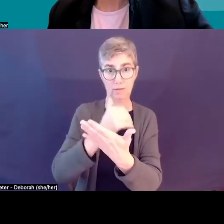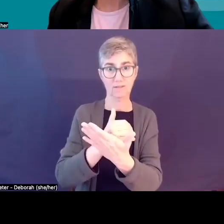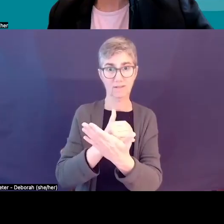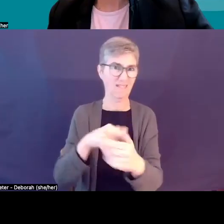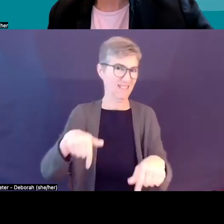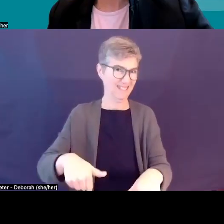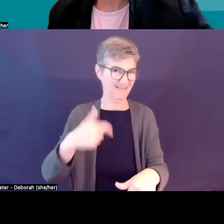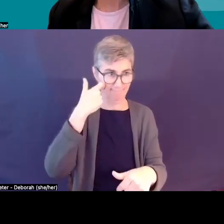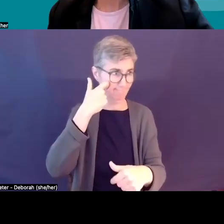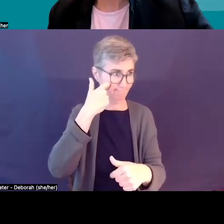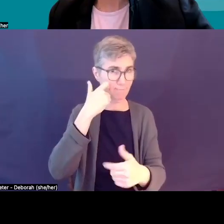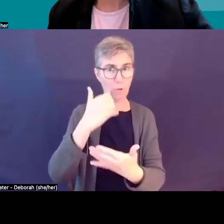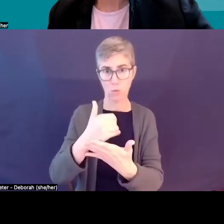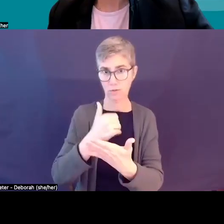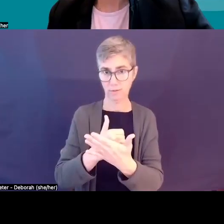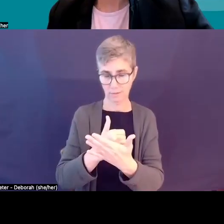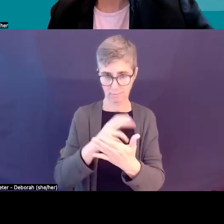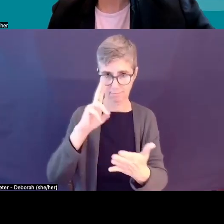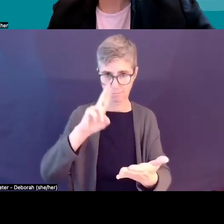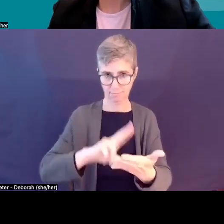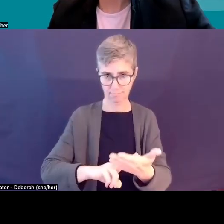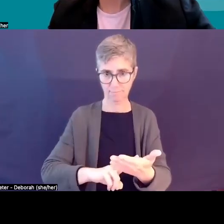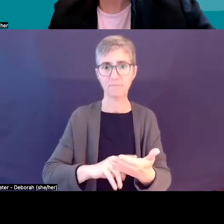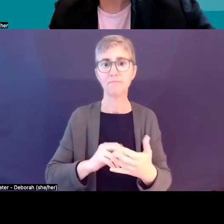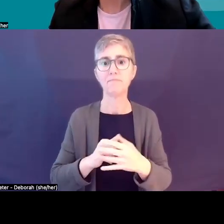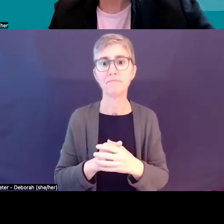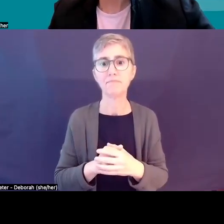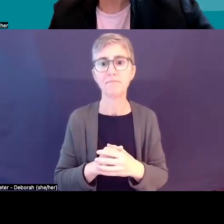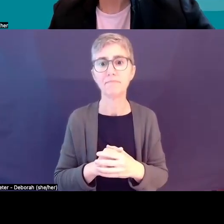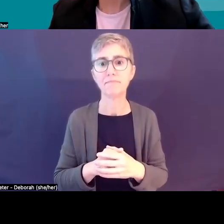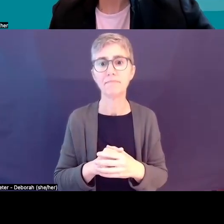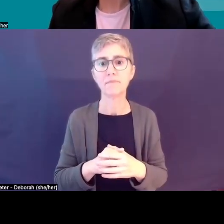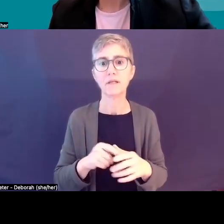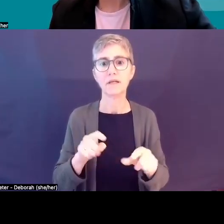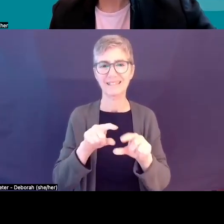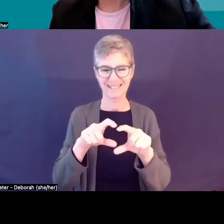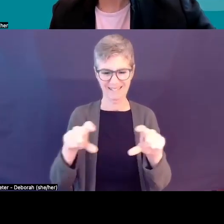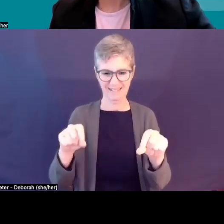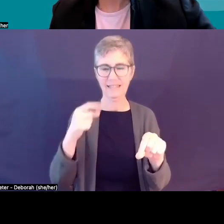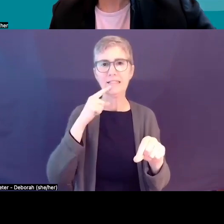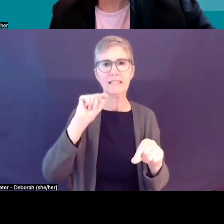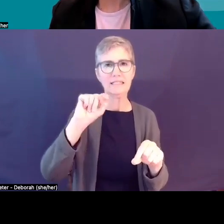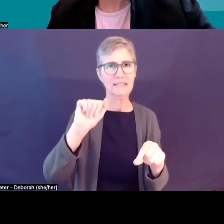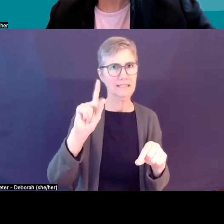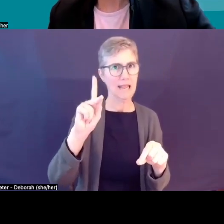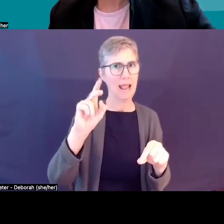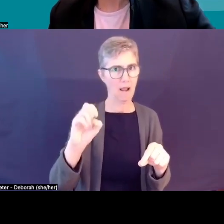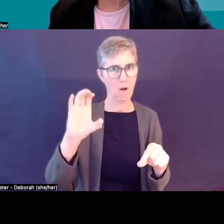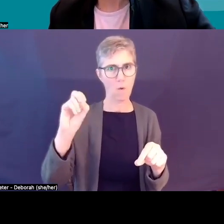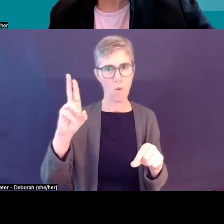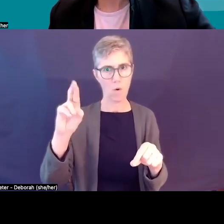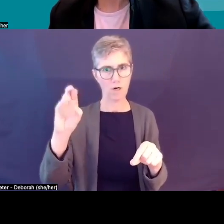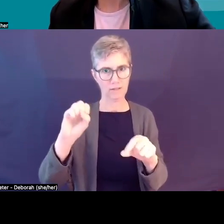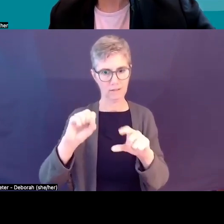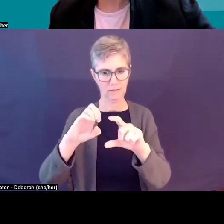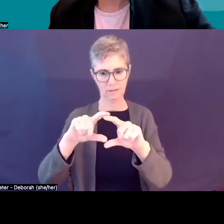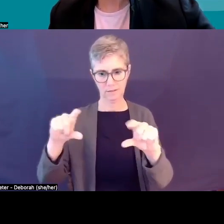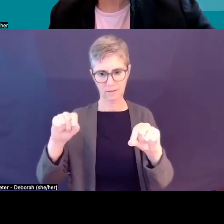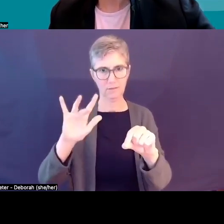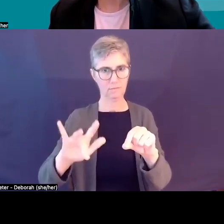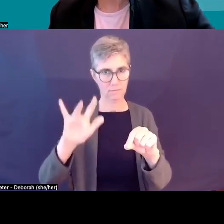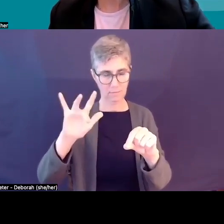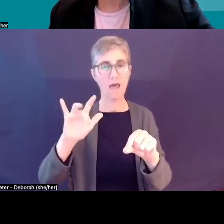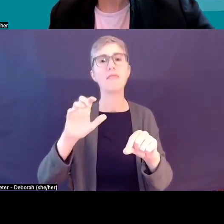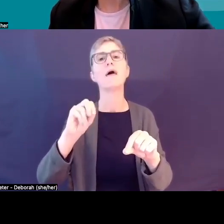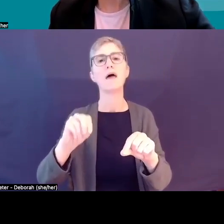that you are enrolled in by saying take course, and you will do the evaluation and then get